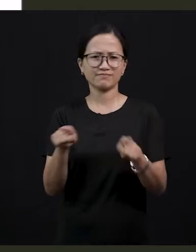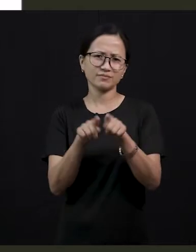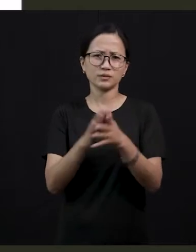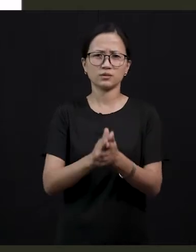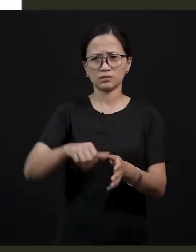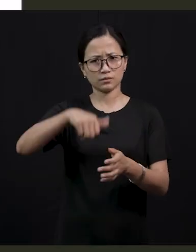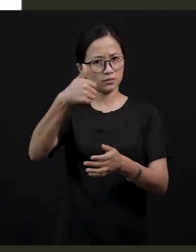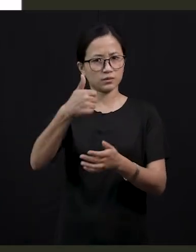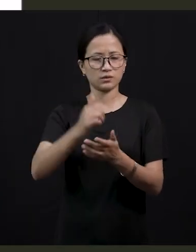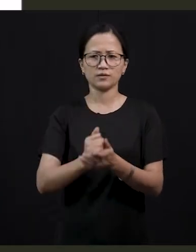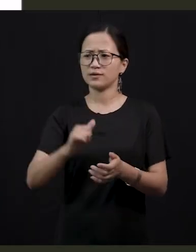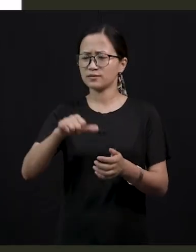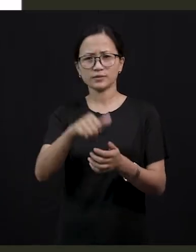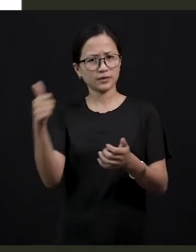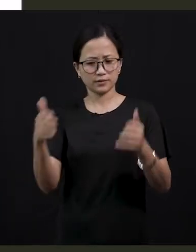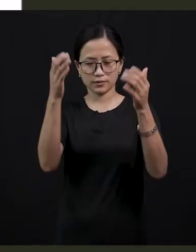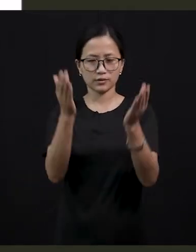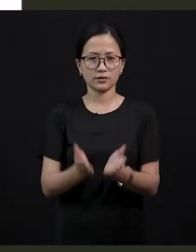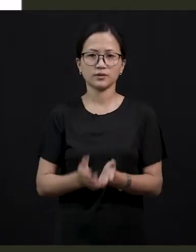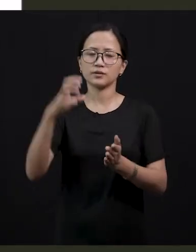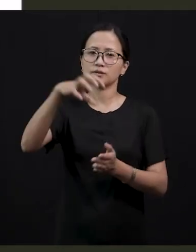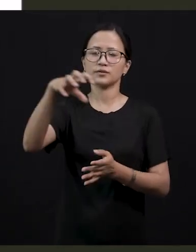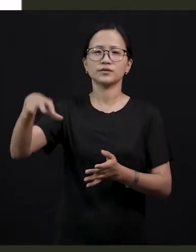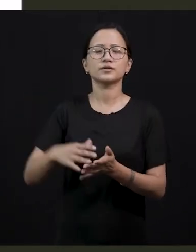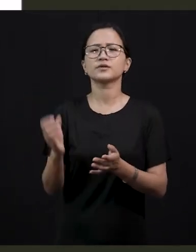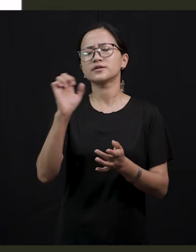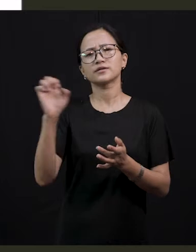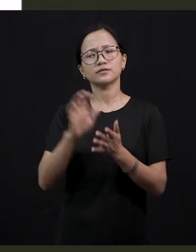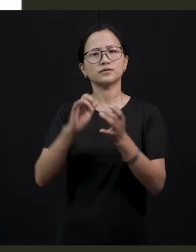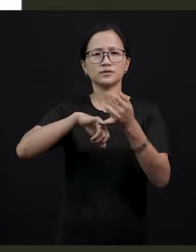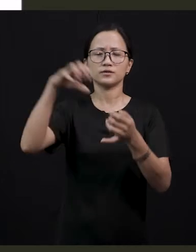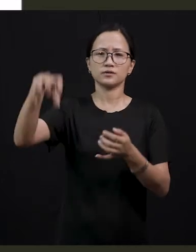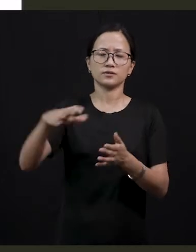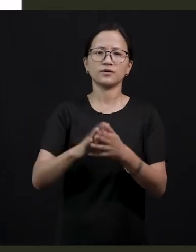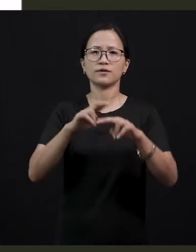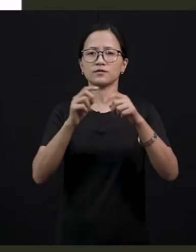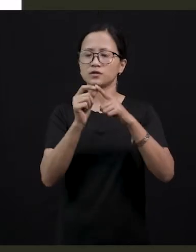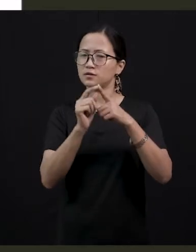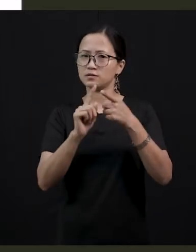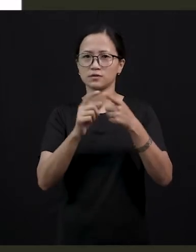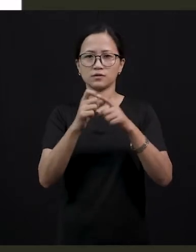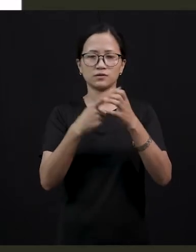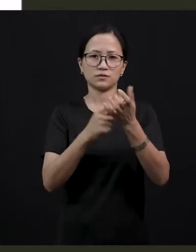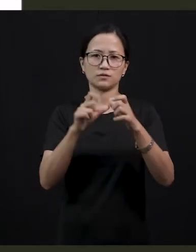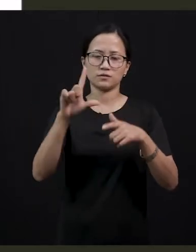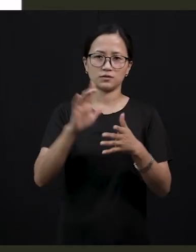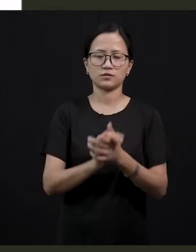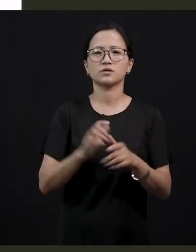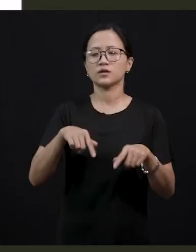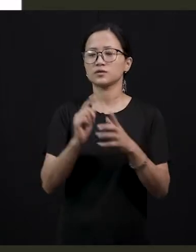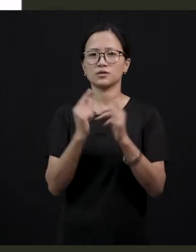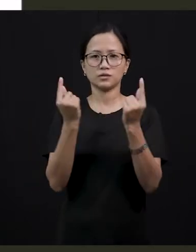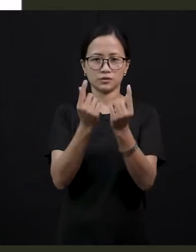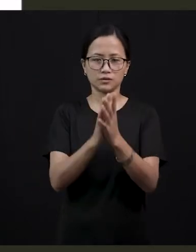in any country, because even the states, if it is a federal state, it has to adhere to whatever the union